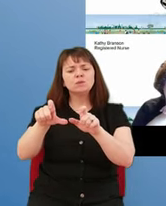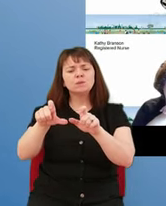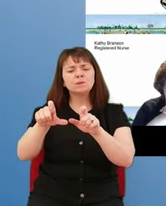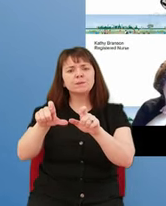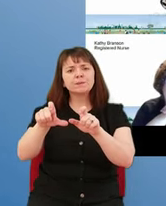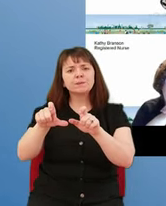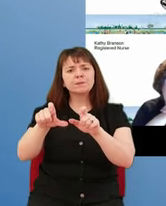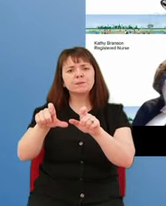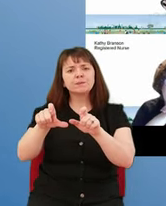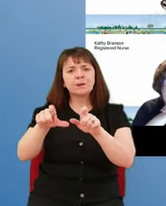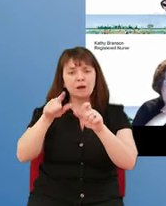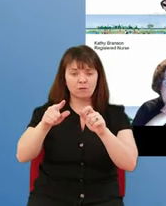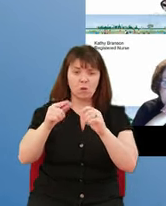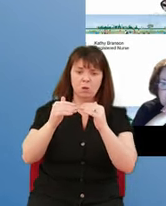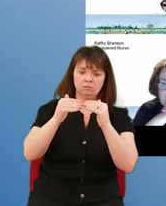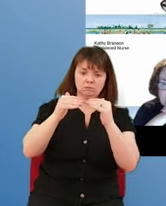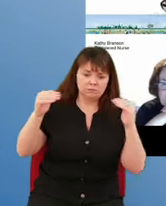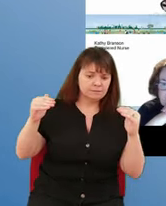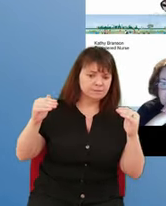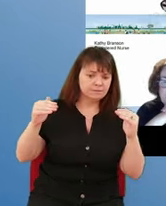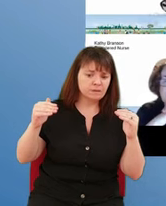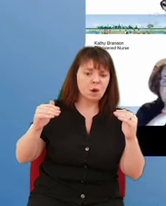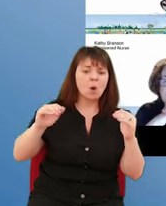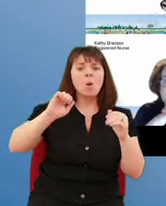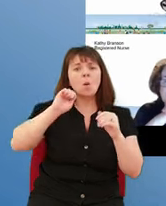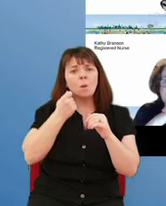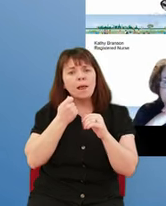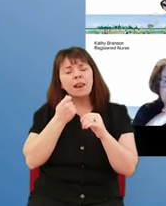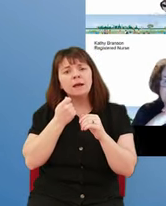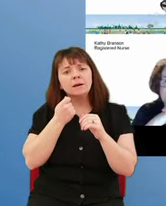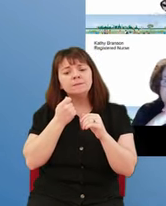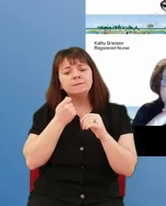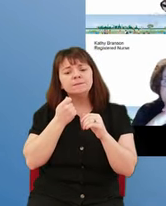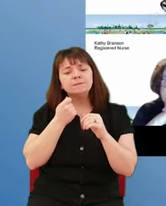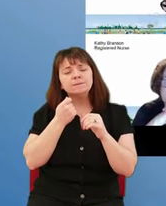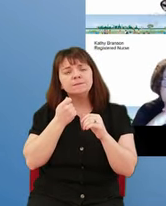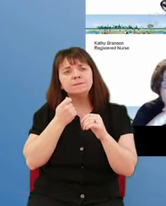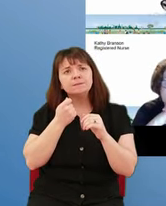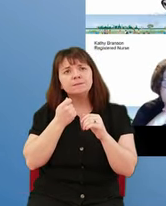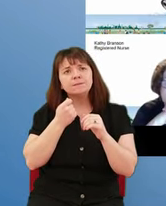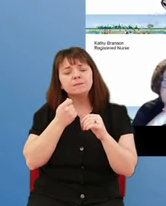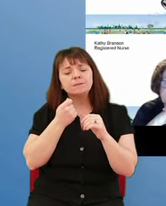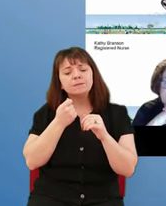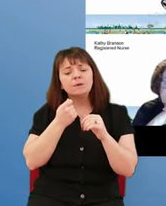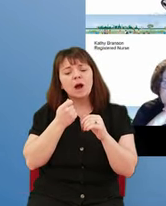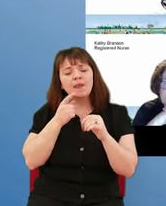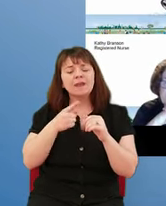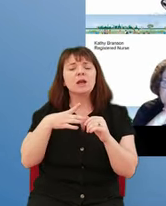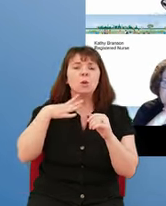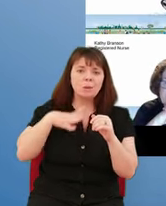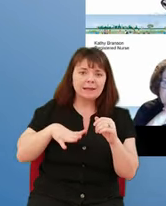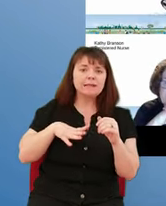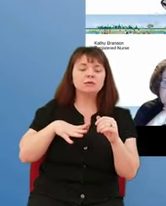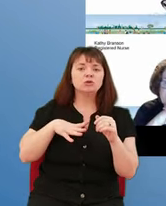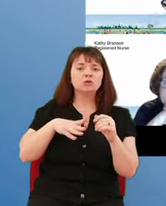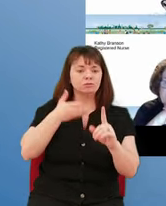we need to note the improvements that we've had this year compared to last year. From 8 applications last year